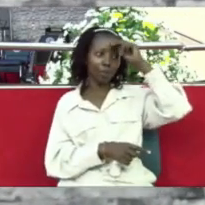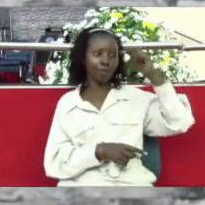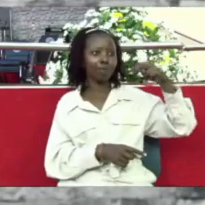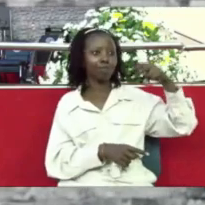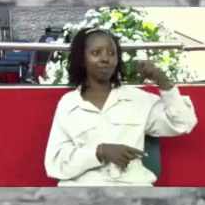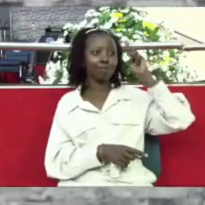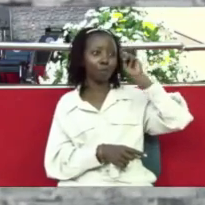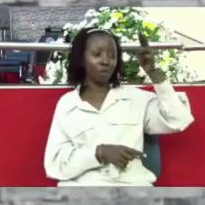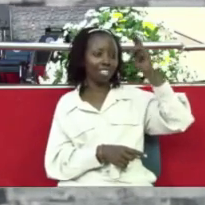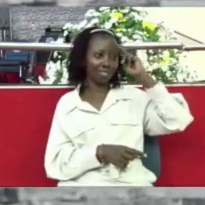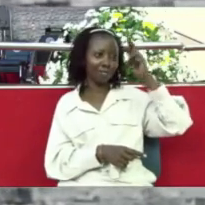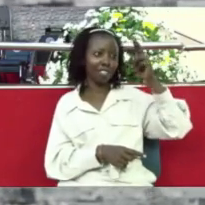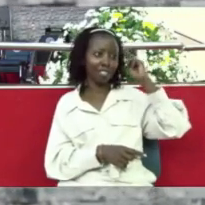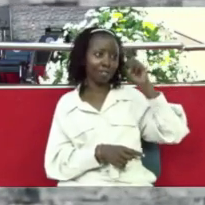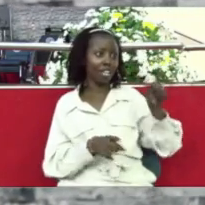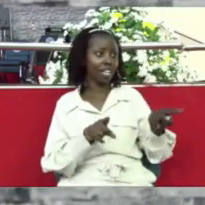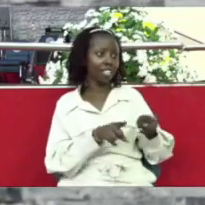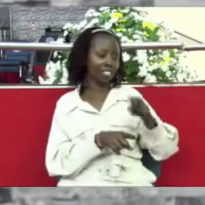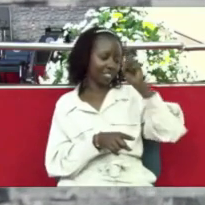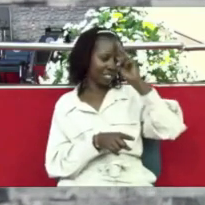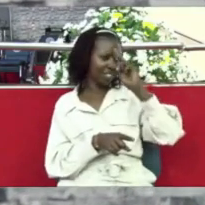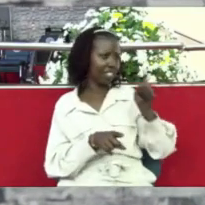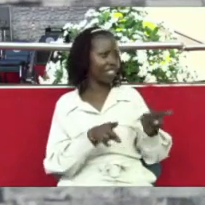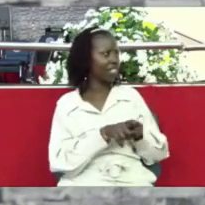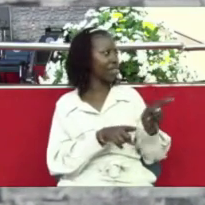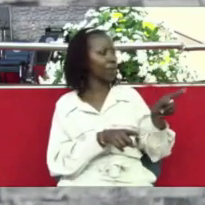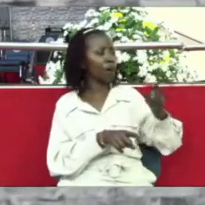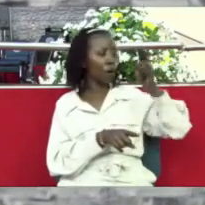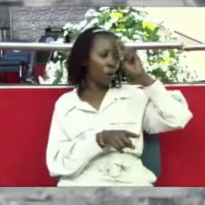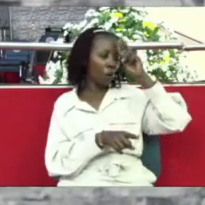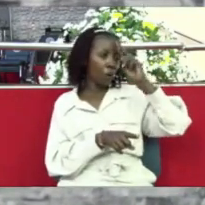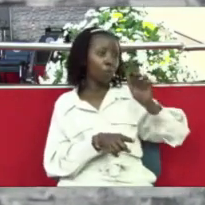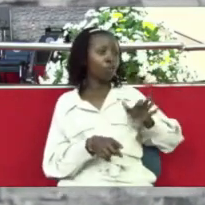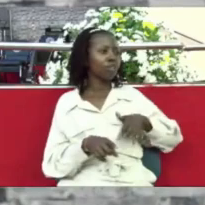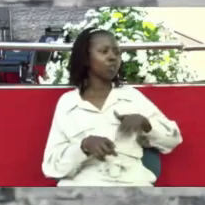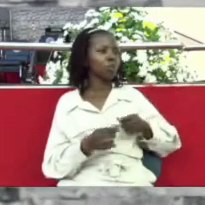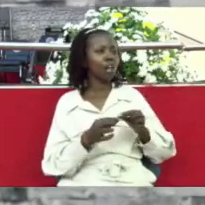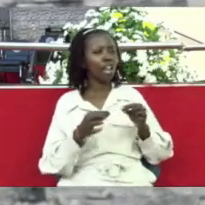Now, she was a policewoman a lot longer than I was a policeman.